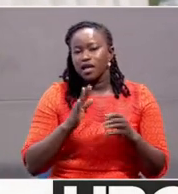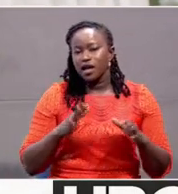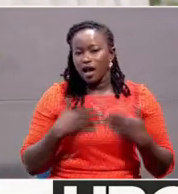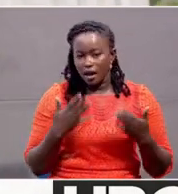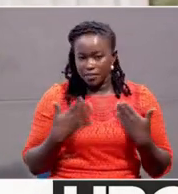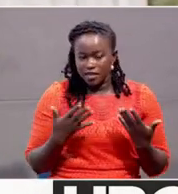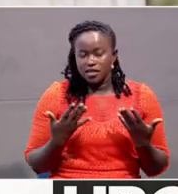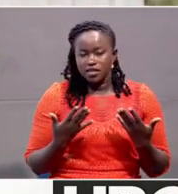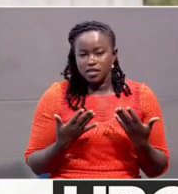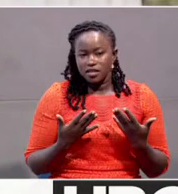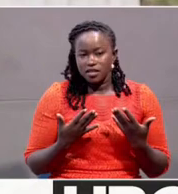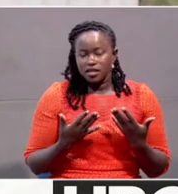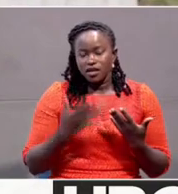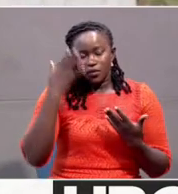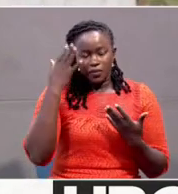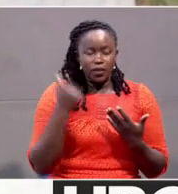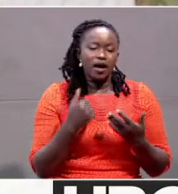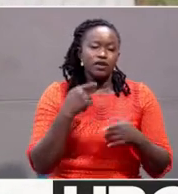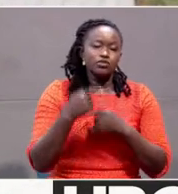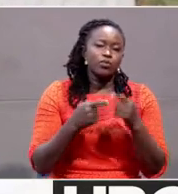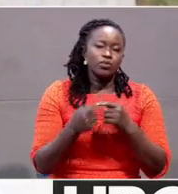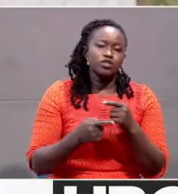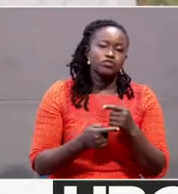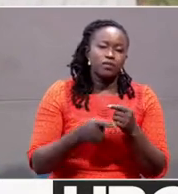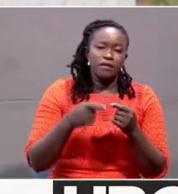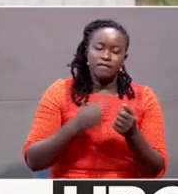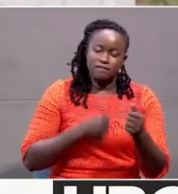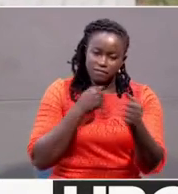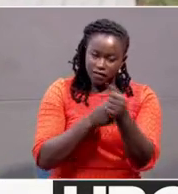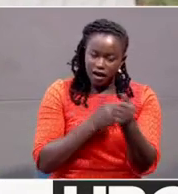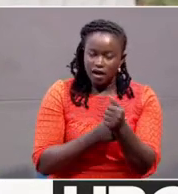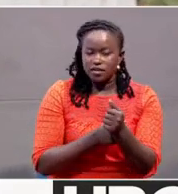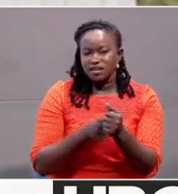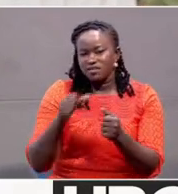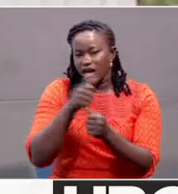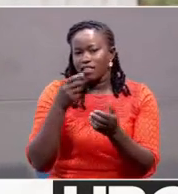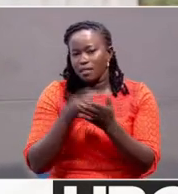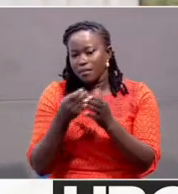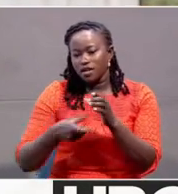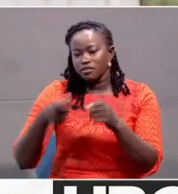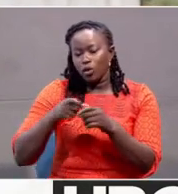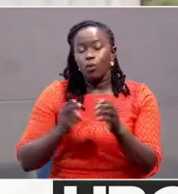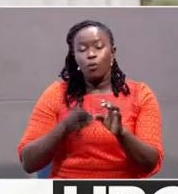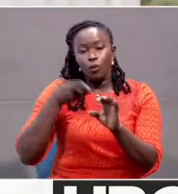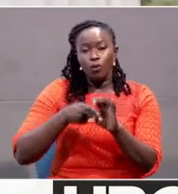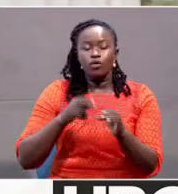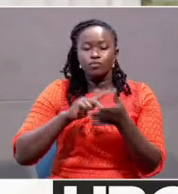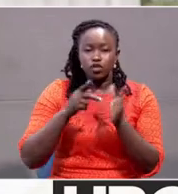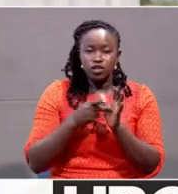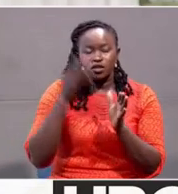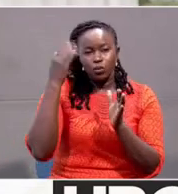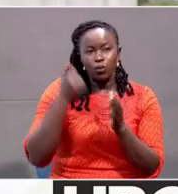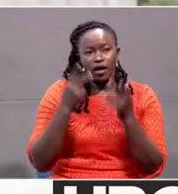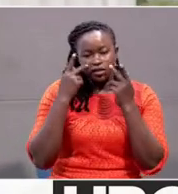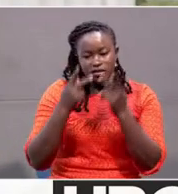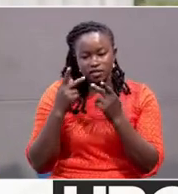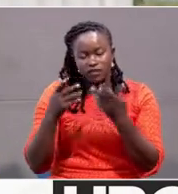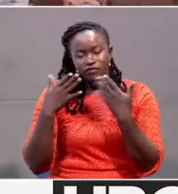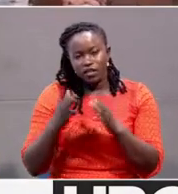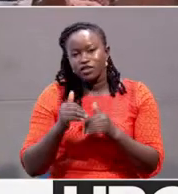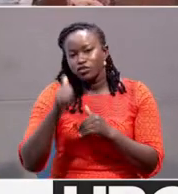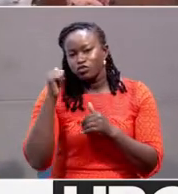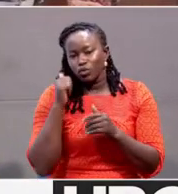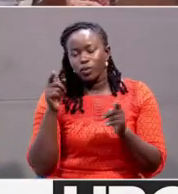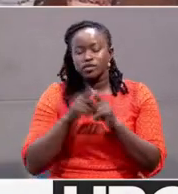to consider additional funding into the oil project, given what we have seen yesterday and